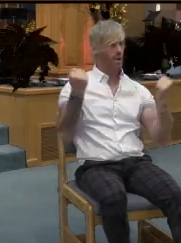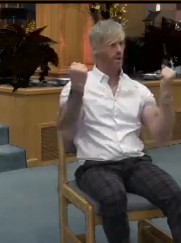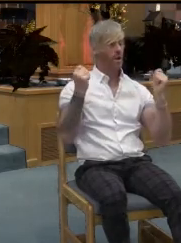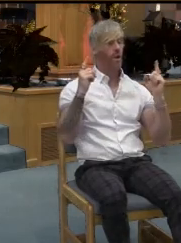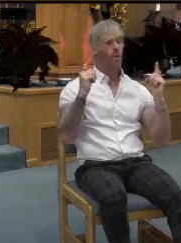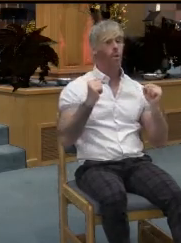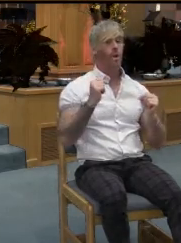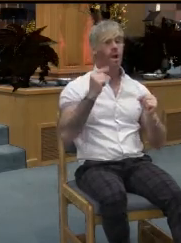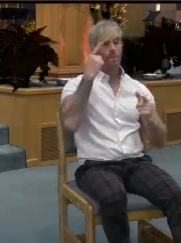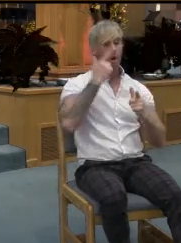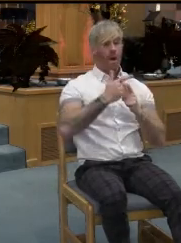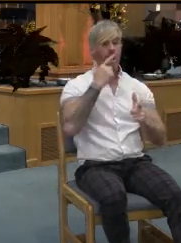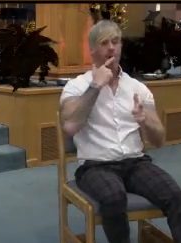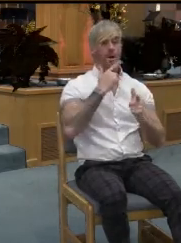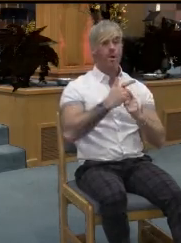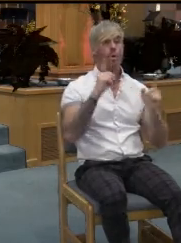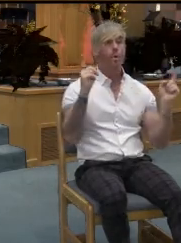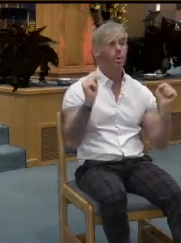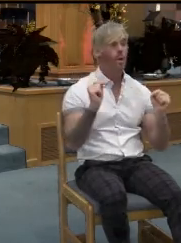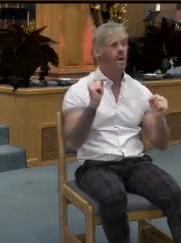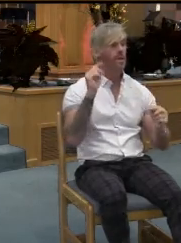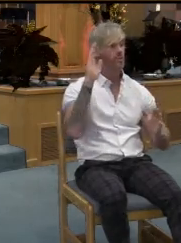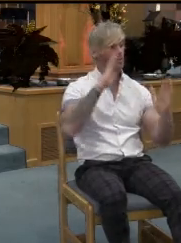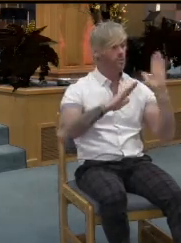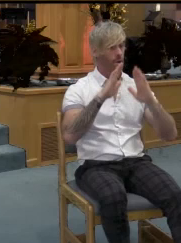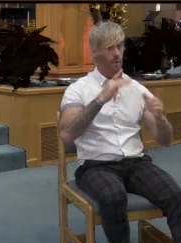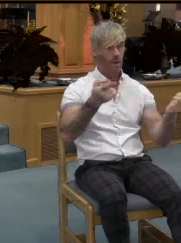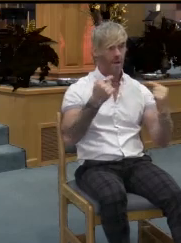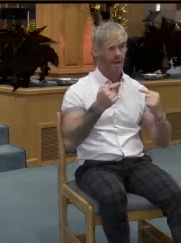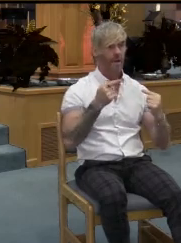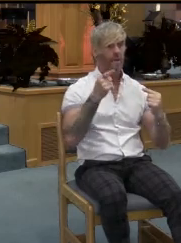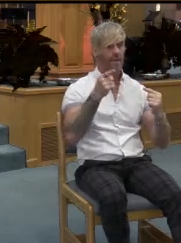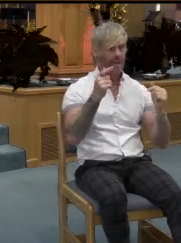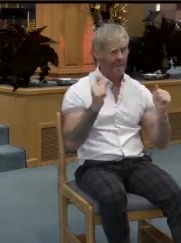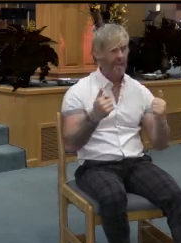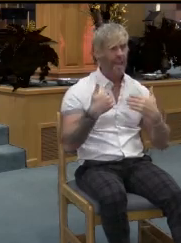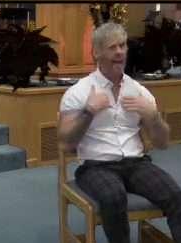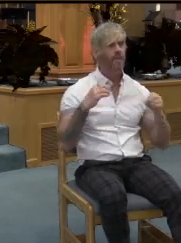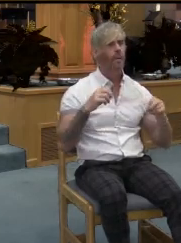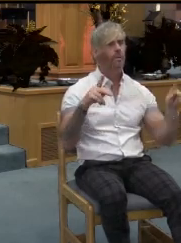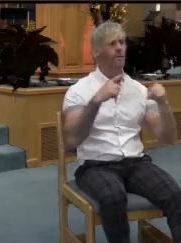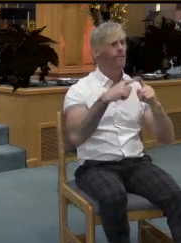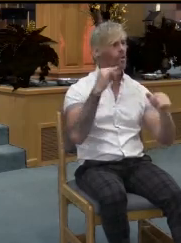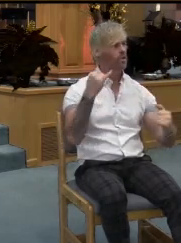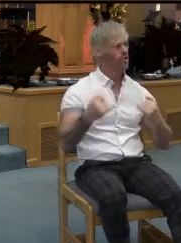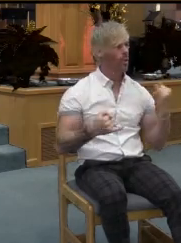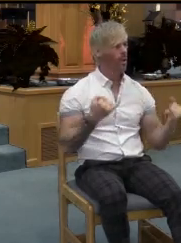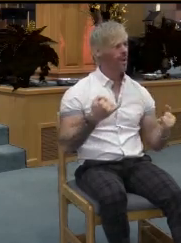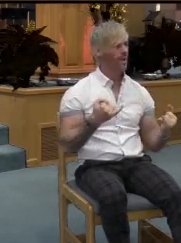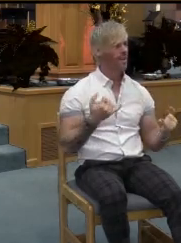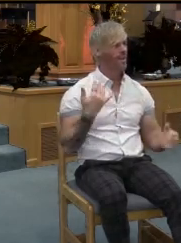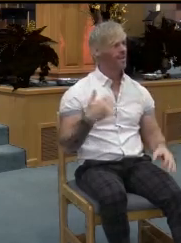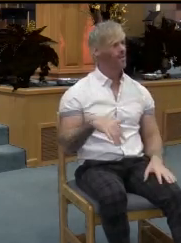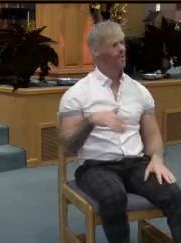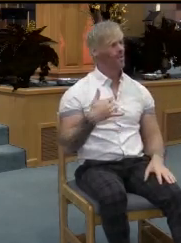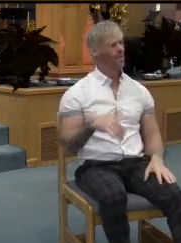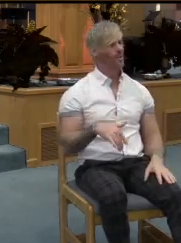trouble comes your way, let it be an opportunity for joy. Boy, that's